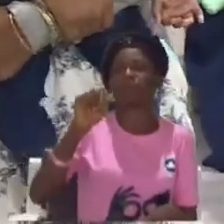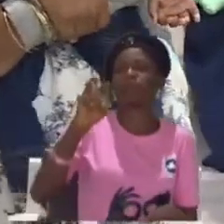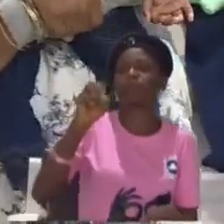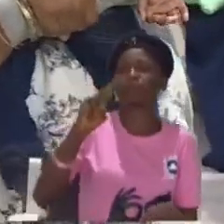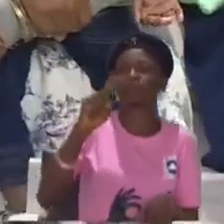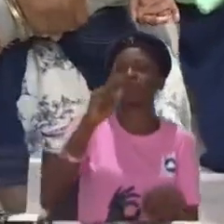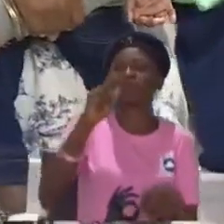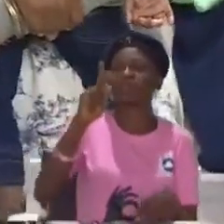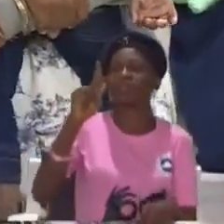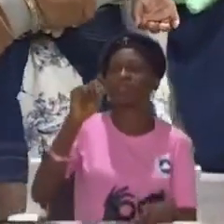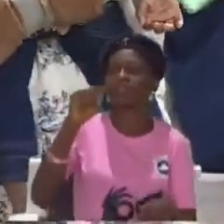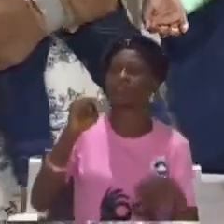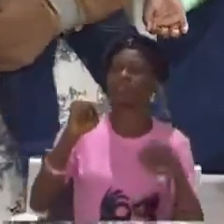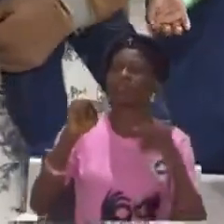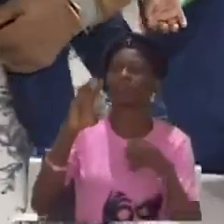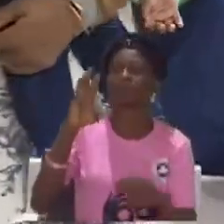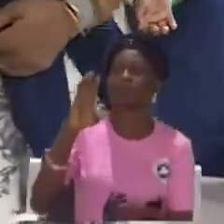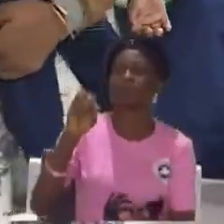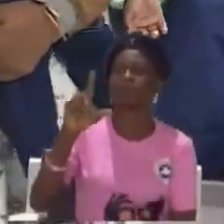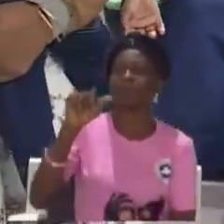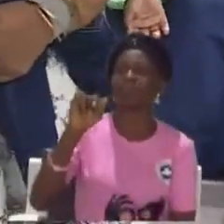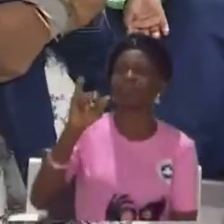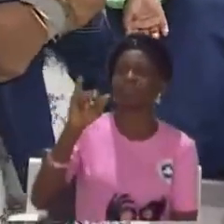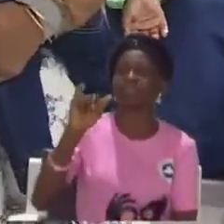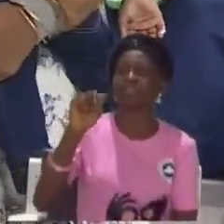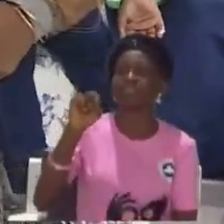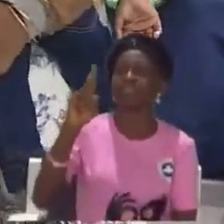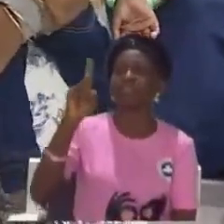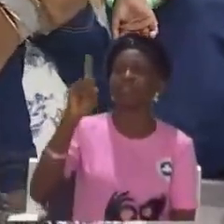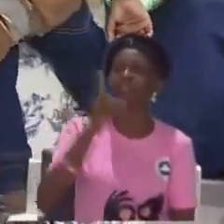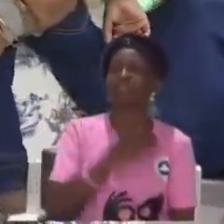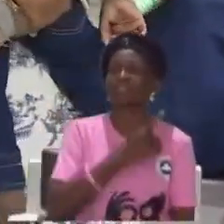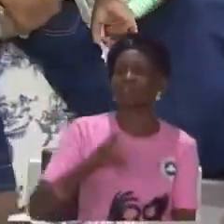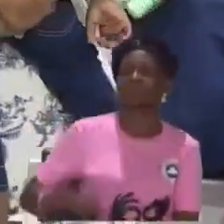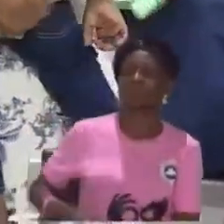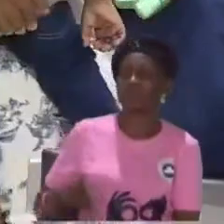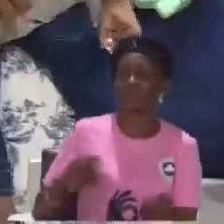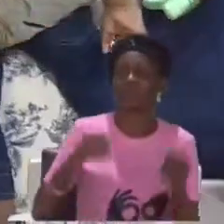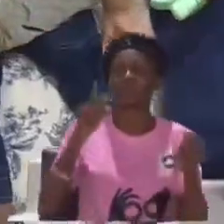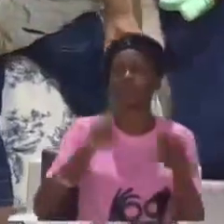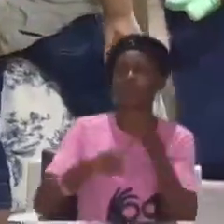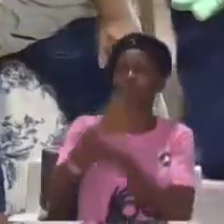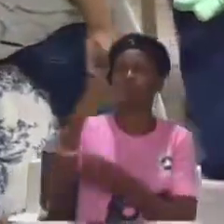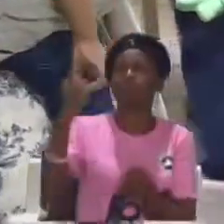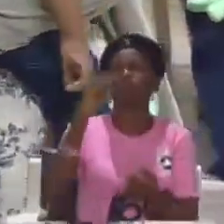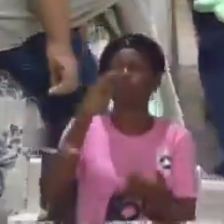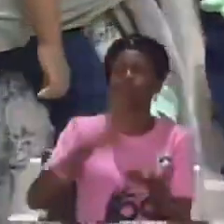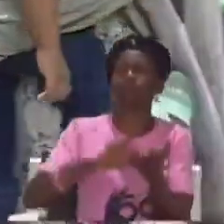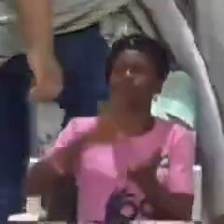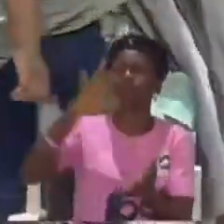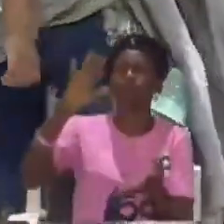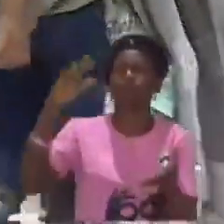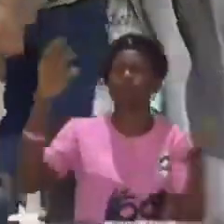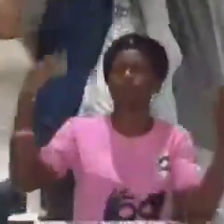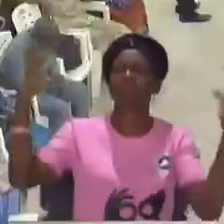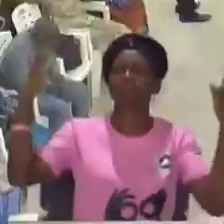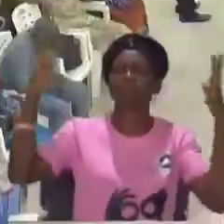Olaoluwakiton Olayinka David. To God alone be the glory.